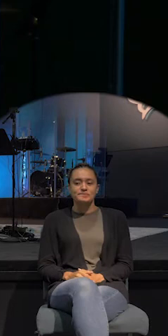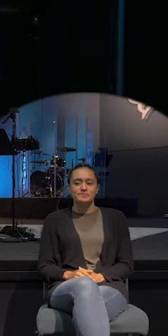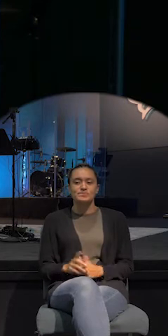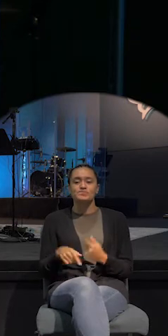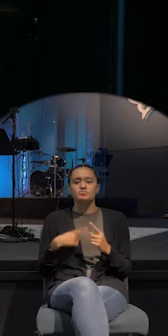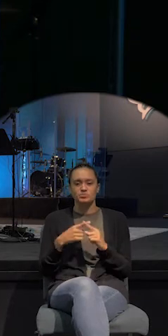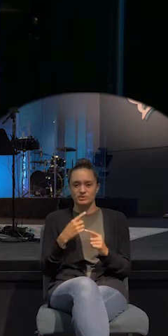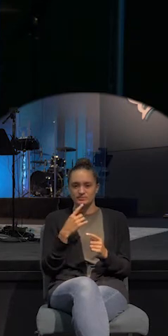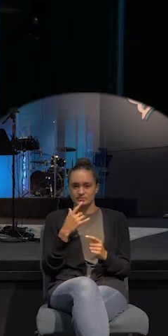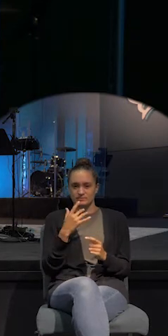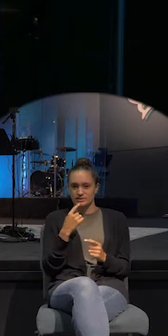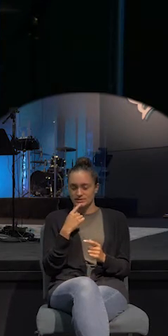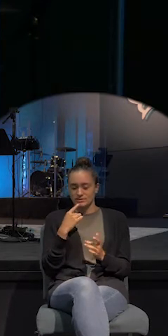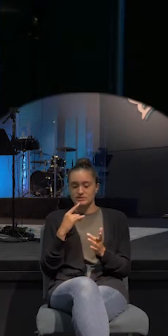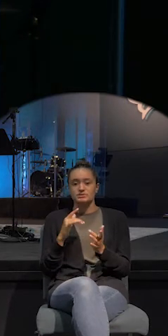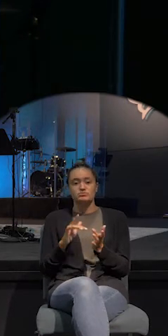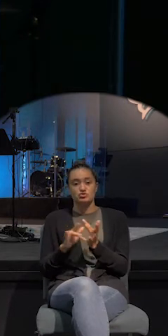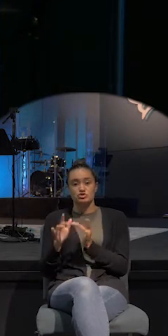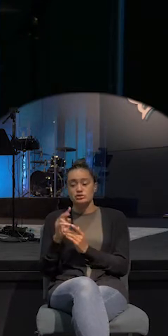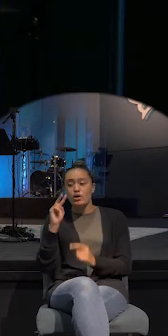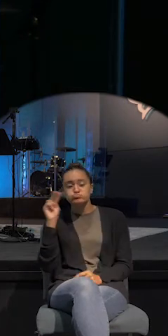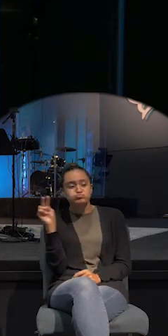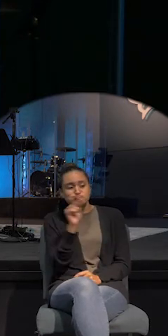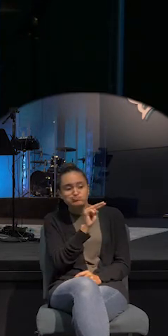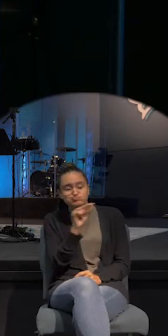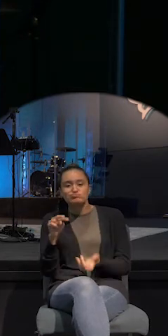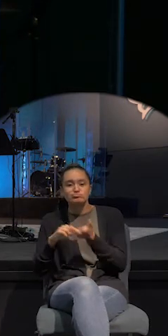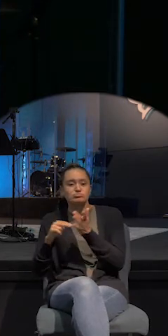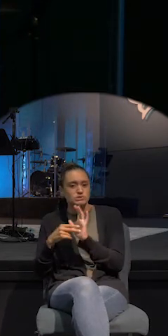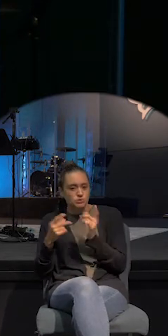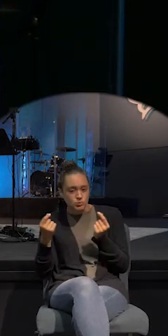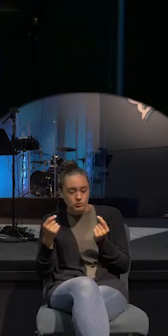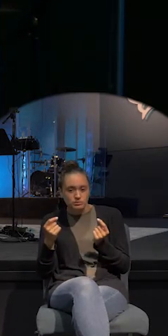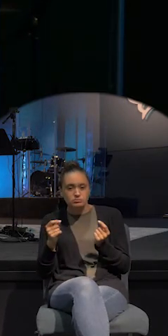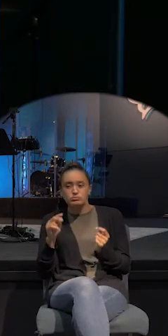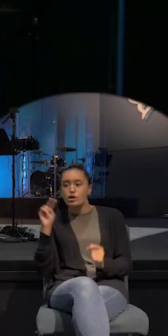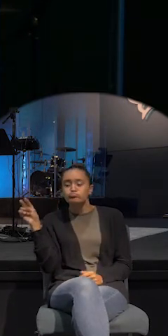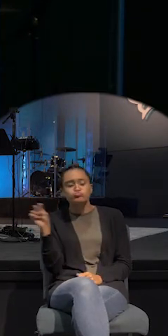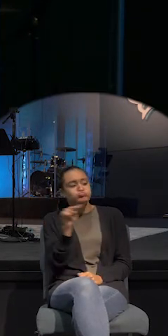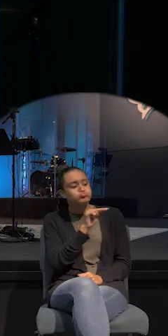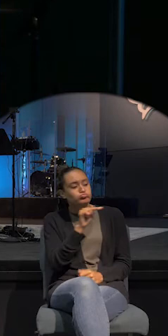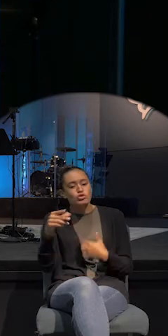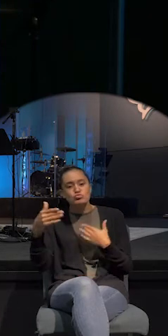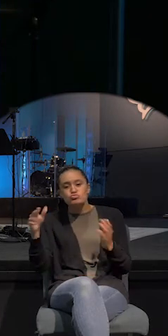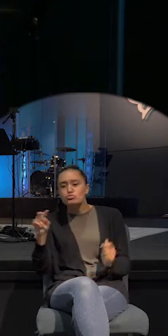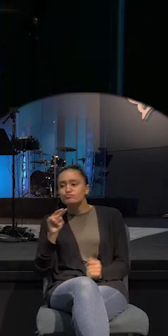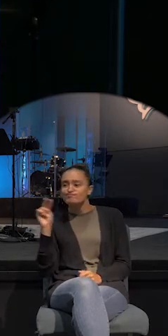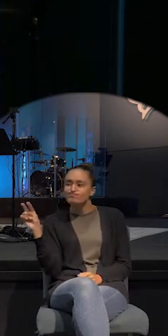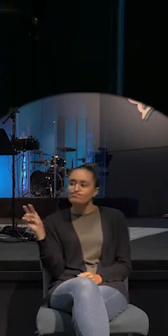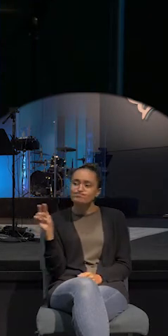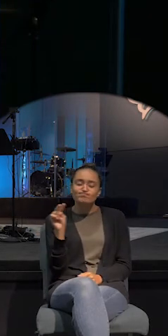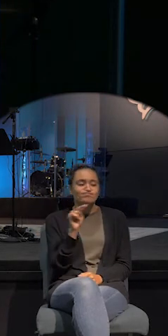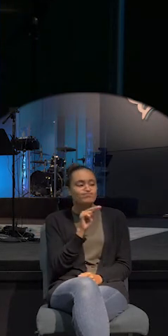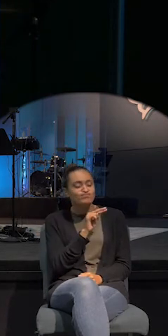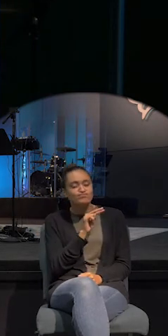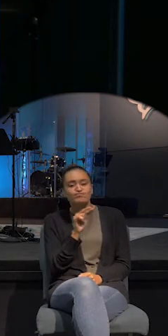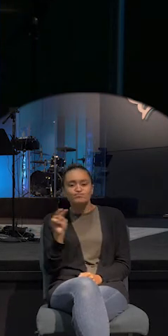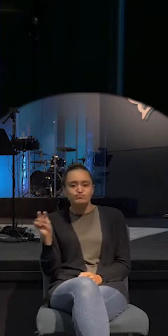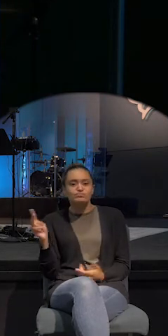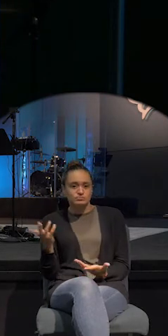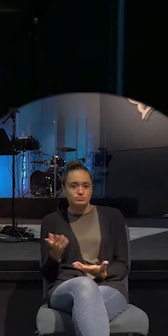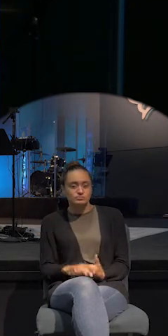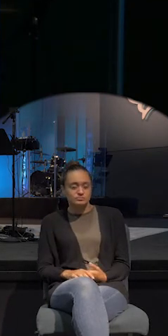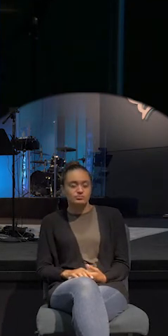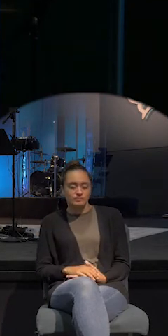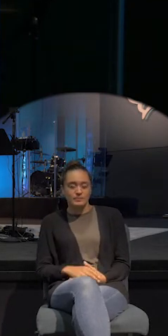looked around at them, that's literally saying he surveyed the room. He looked from one corner to the other